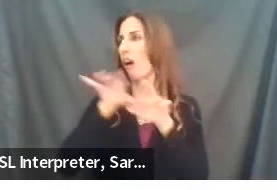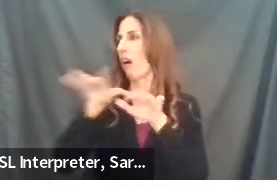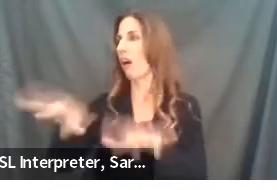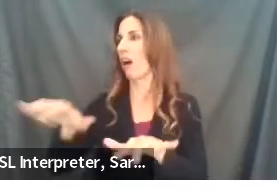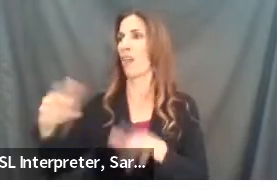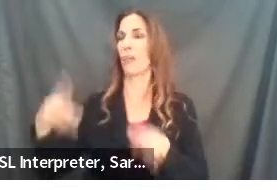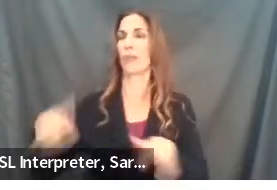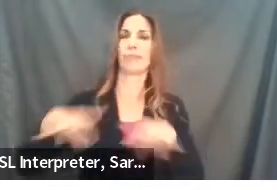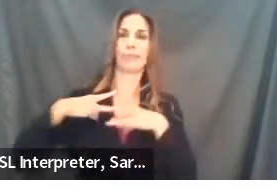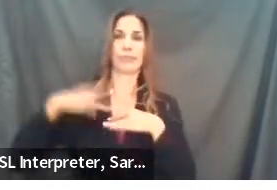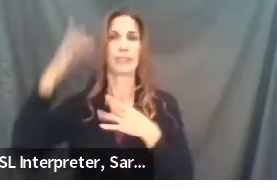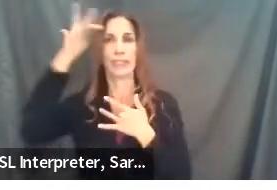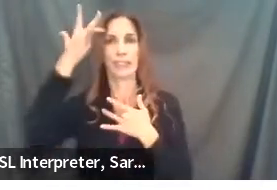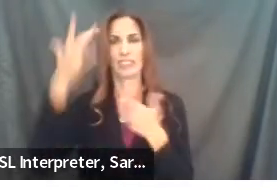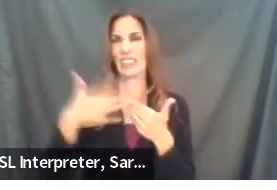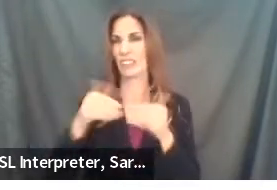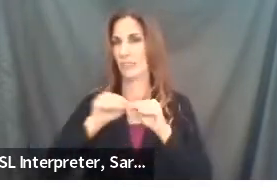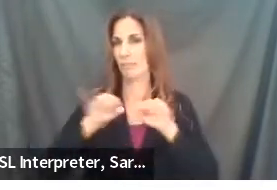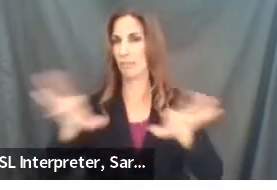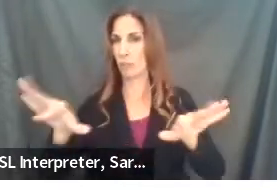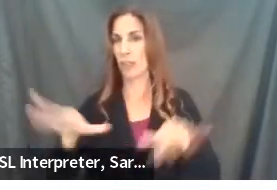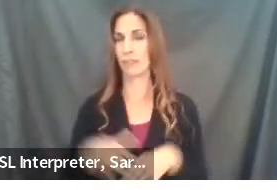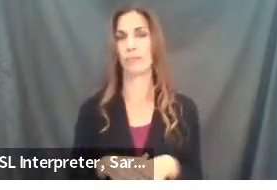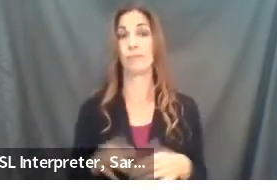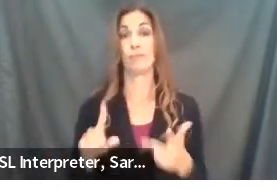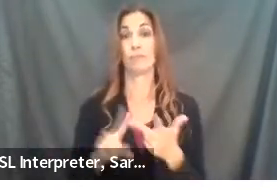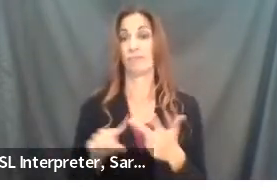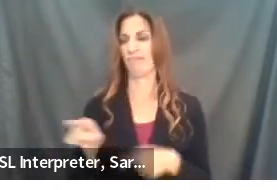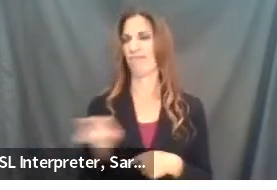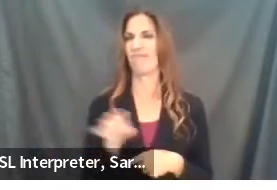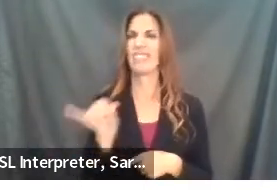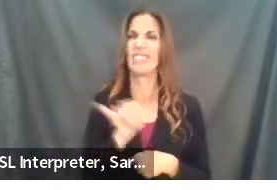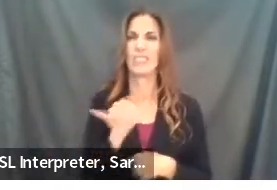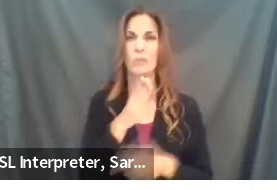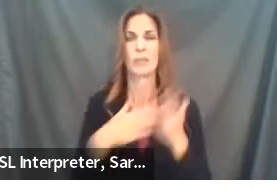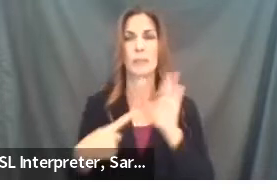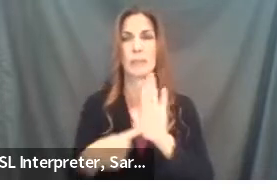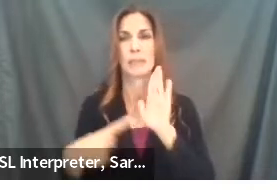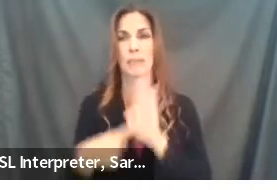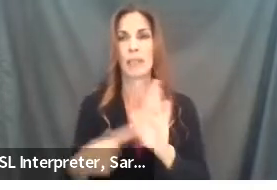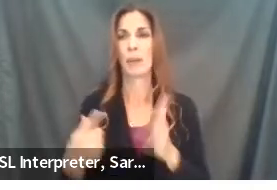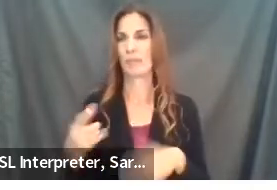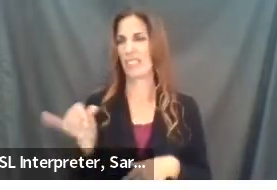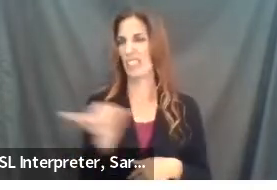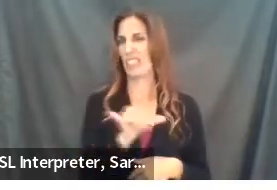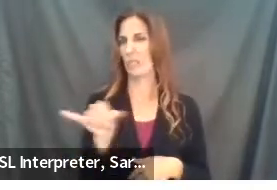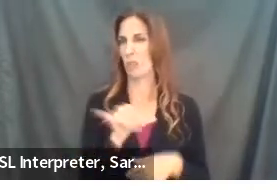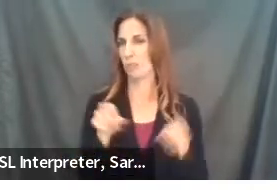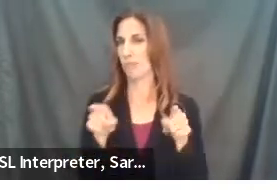and they can also have similar signs and symptoms.